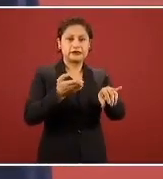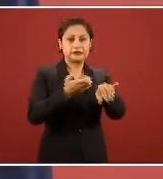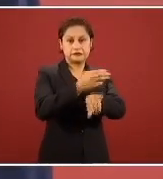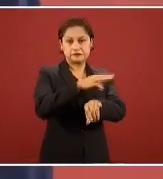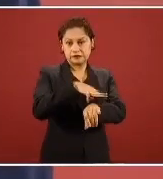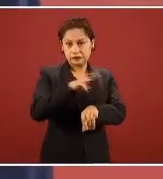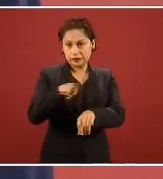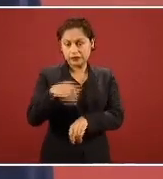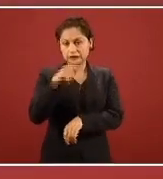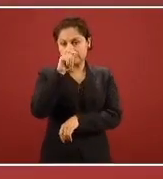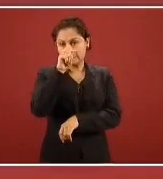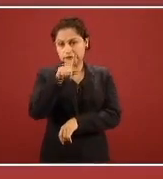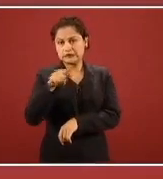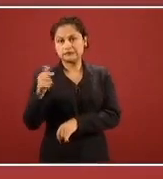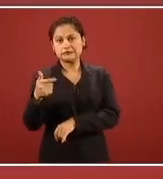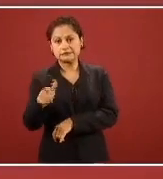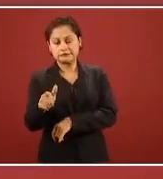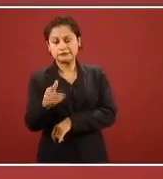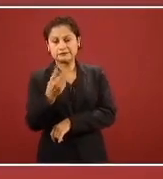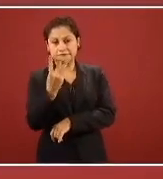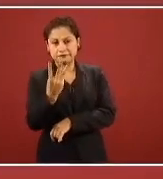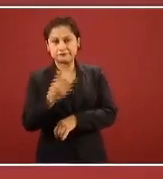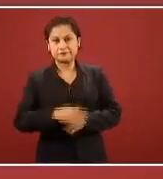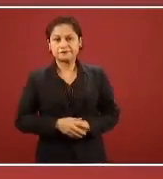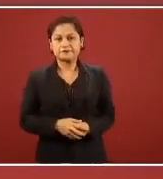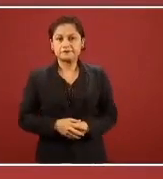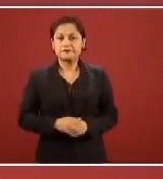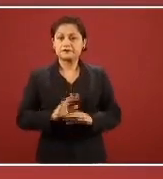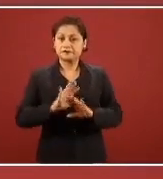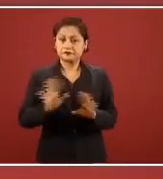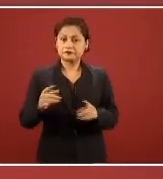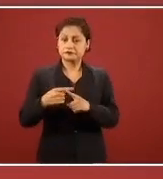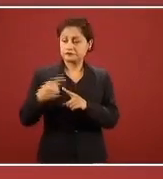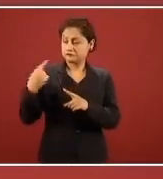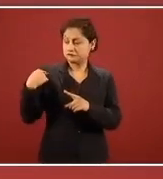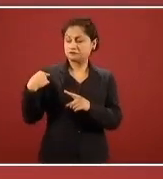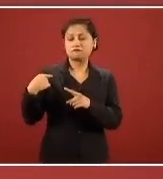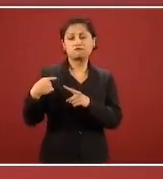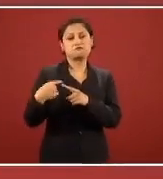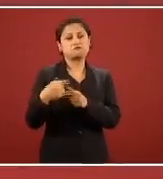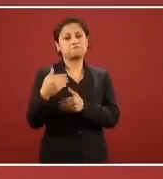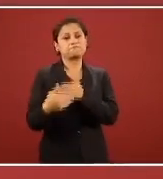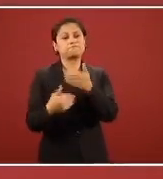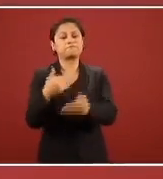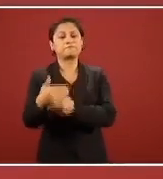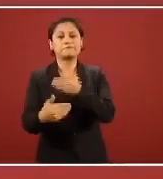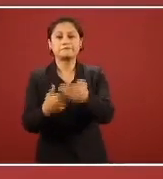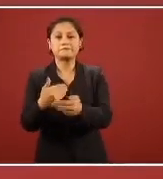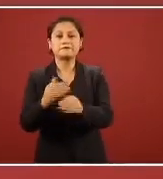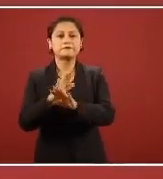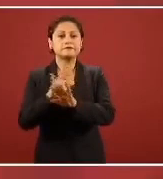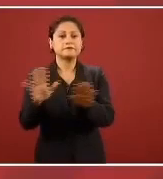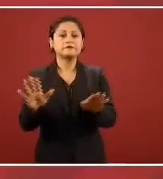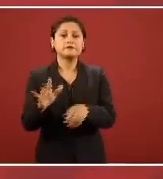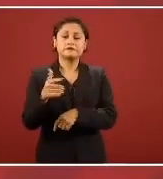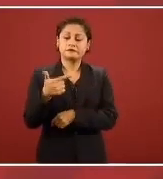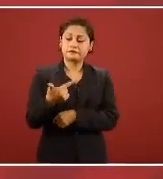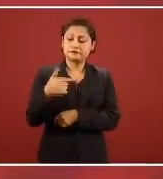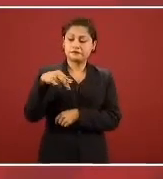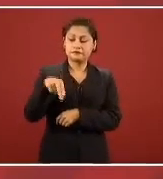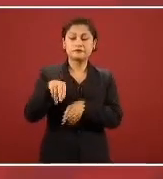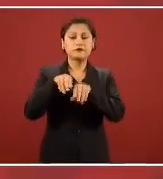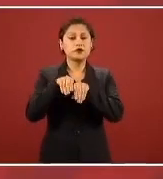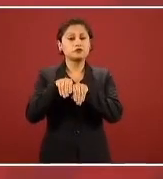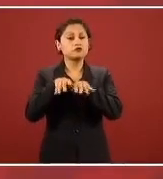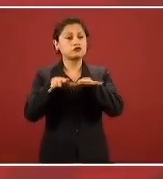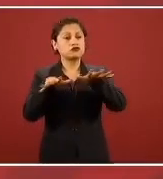states. Se ha avanzado, afortunadamente. Fortunately, we have advanced. El despliegue in the dispersion de